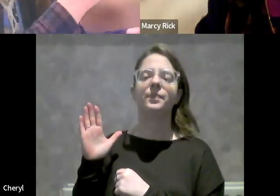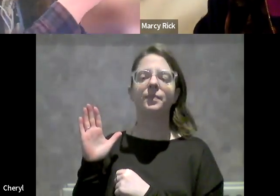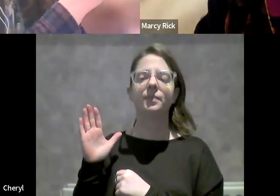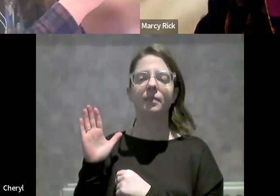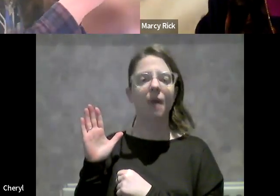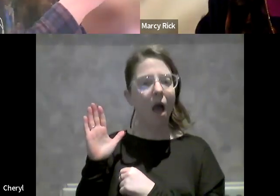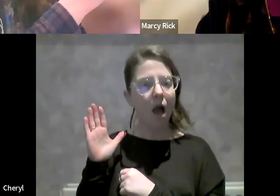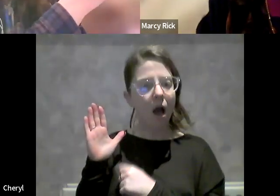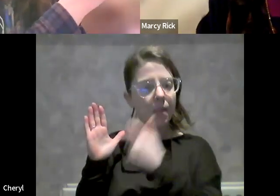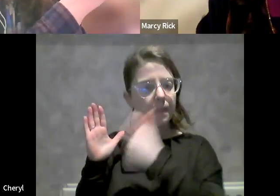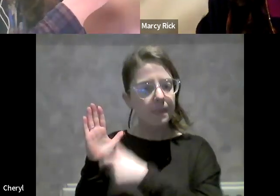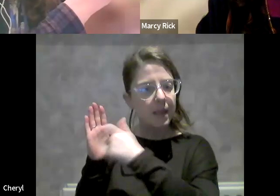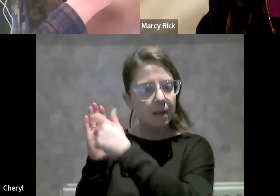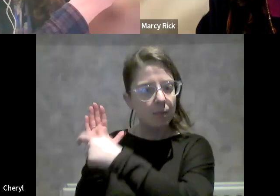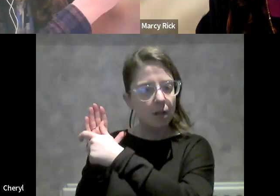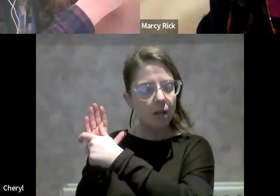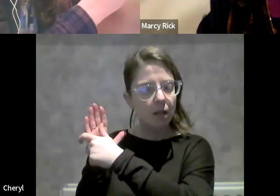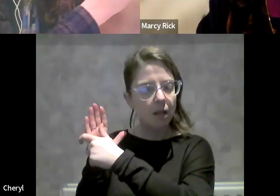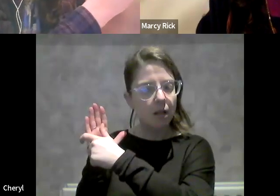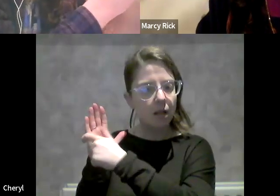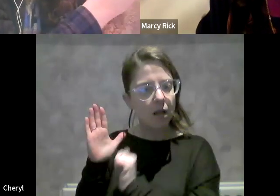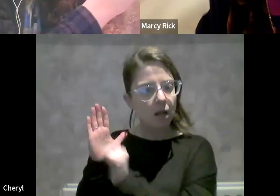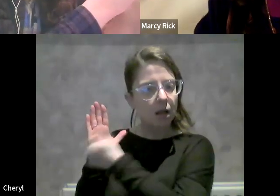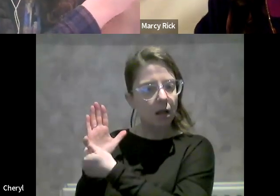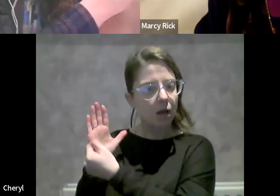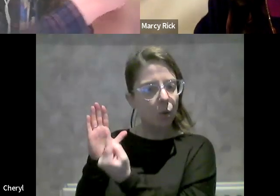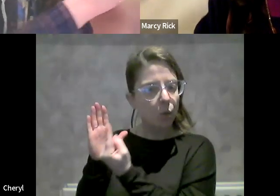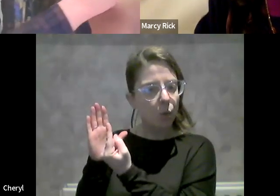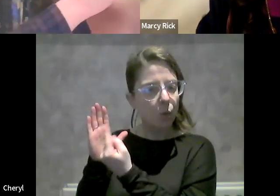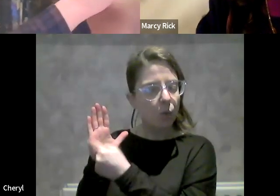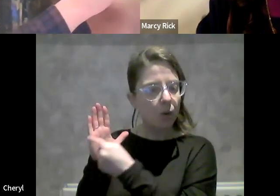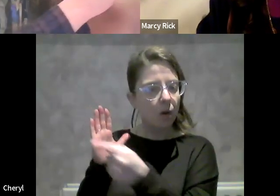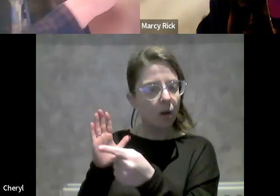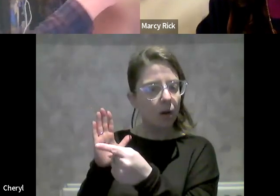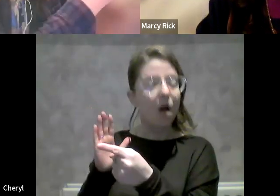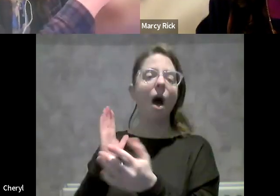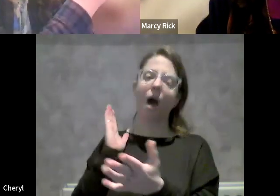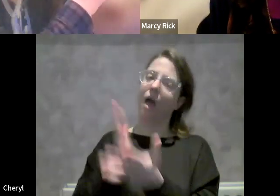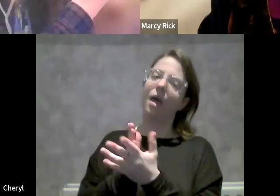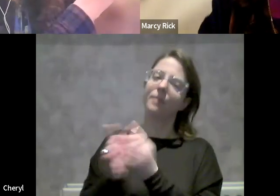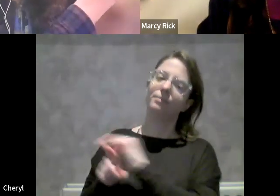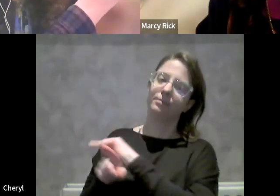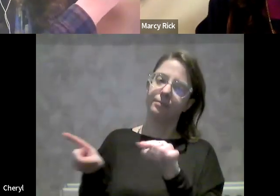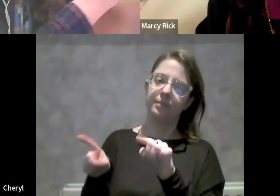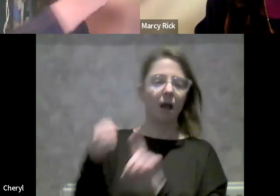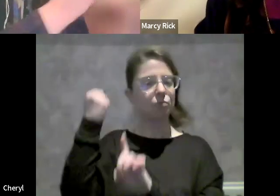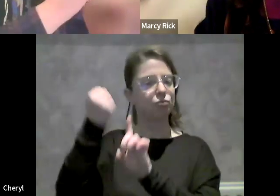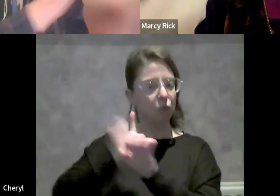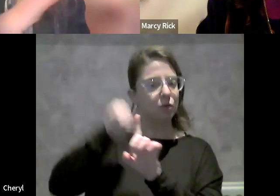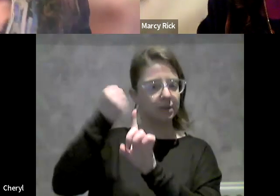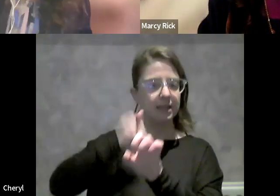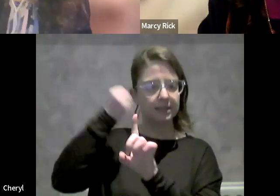who are those people over to the left of them? That's right, they're